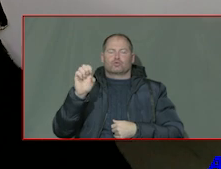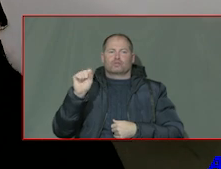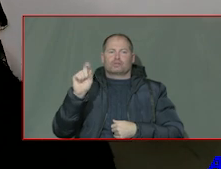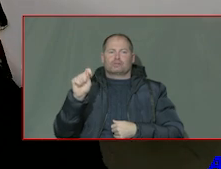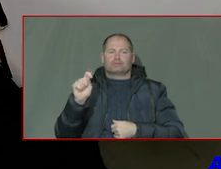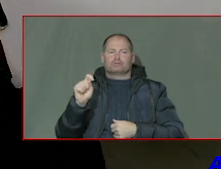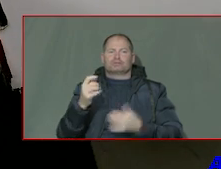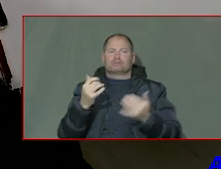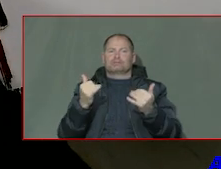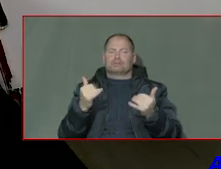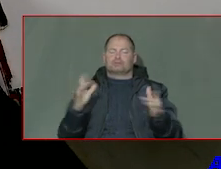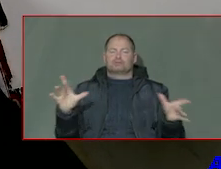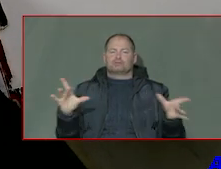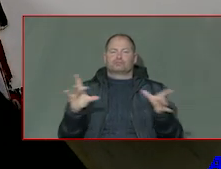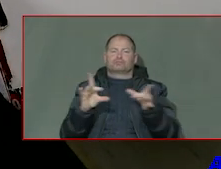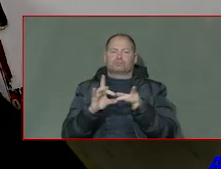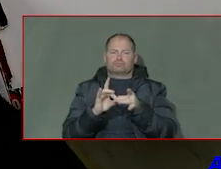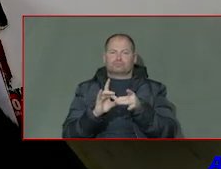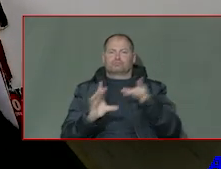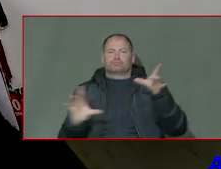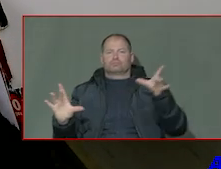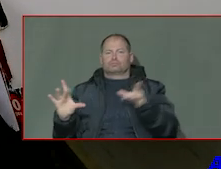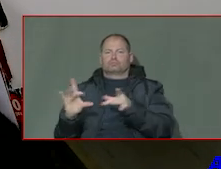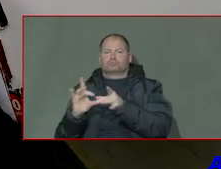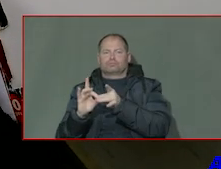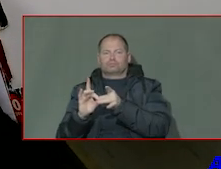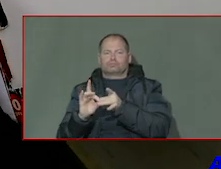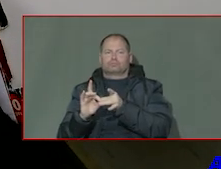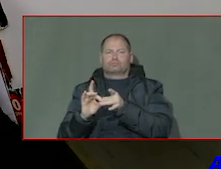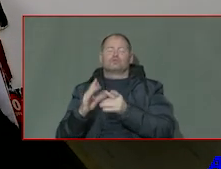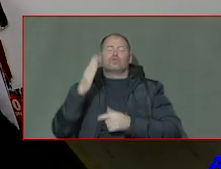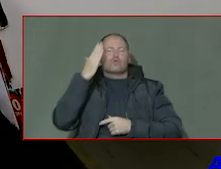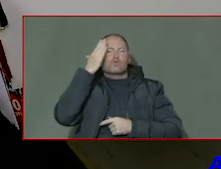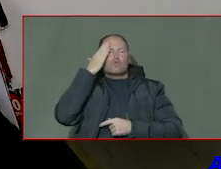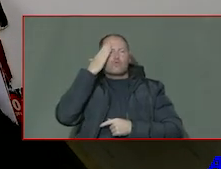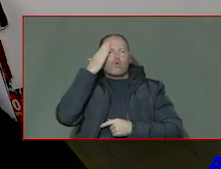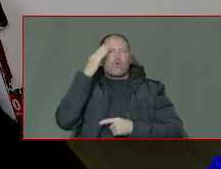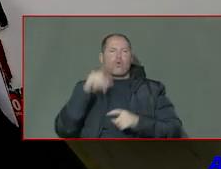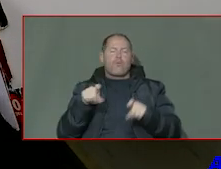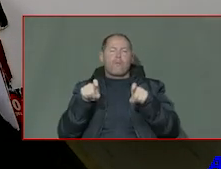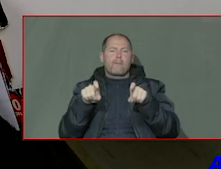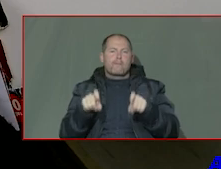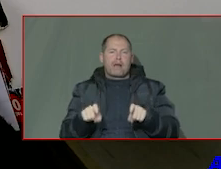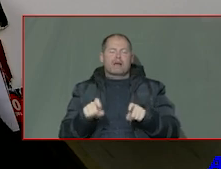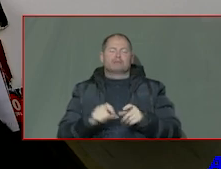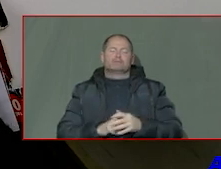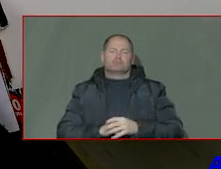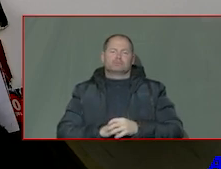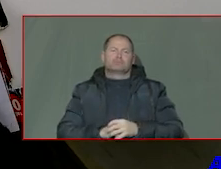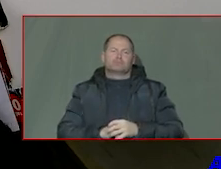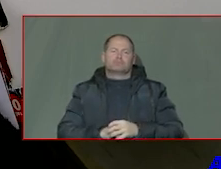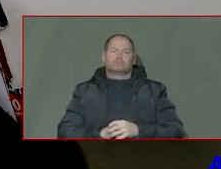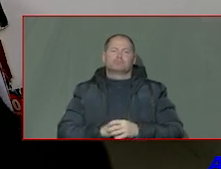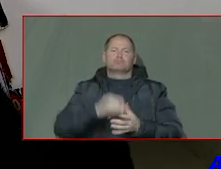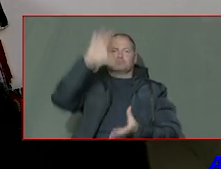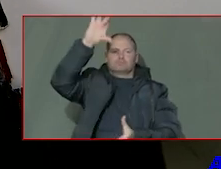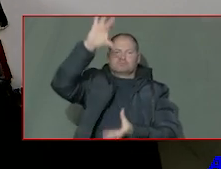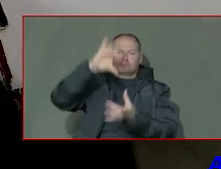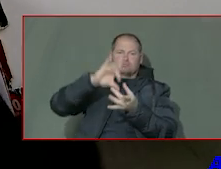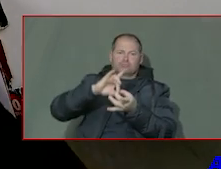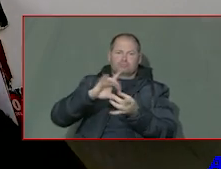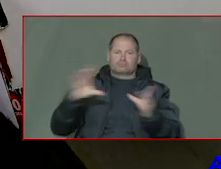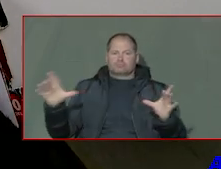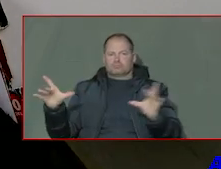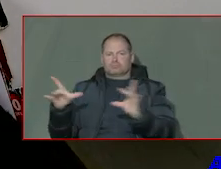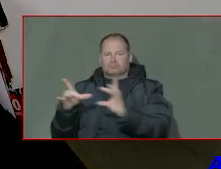the deoxyribose sugar. The deoxyribose sugar connected to the what? To the nitrogenous